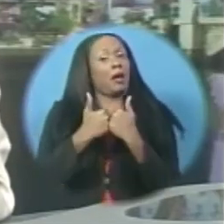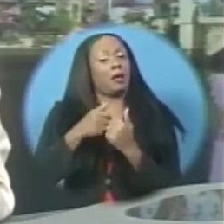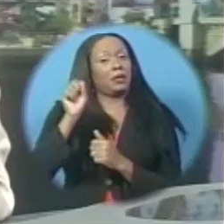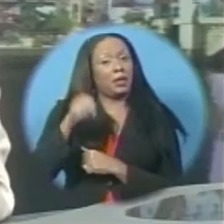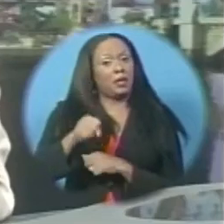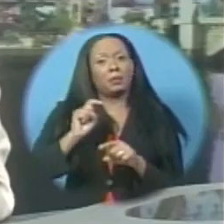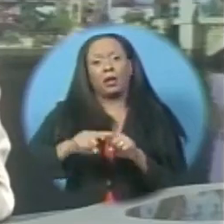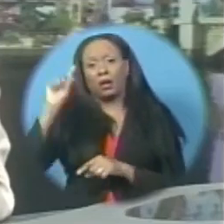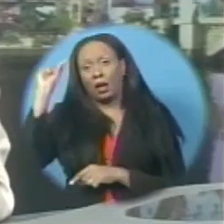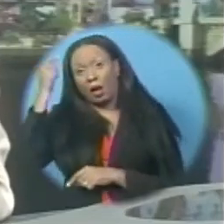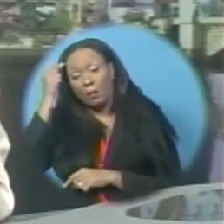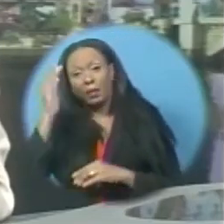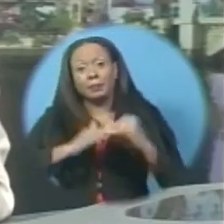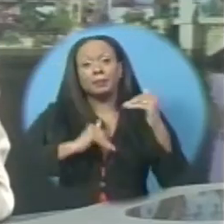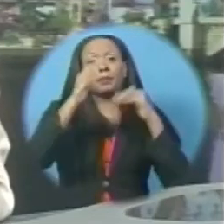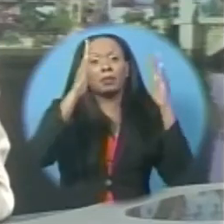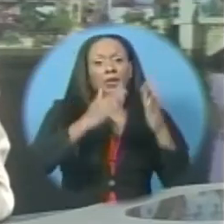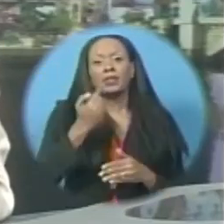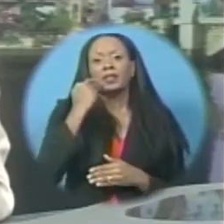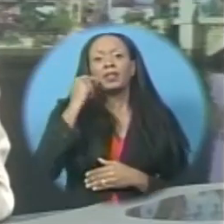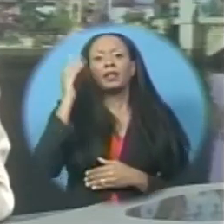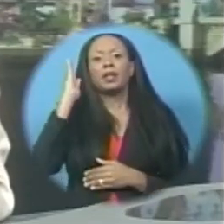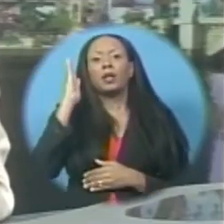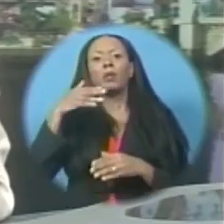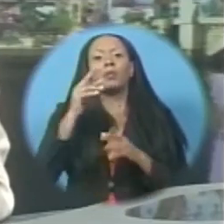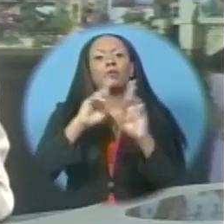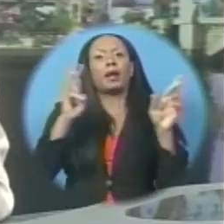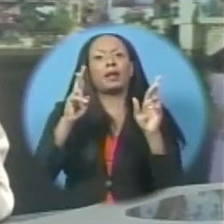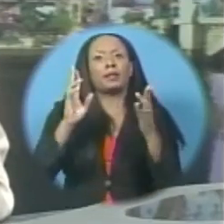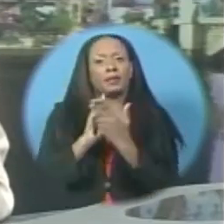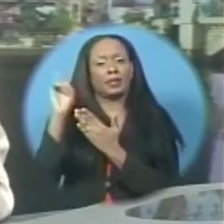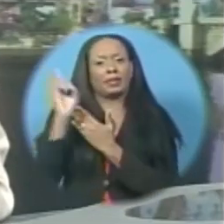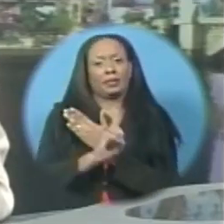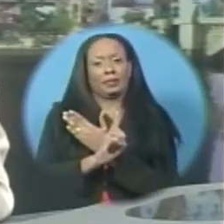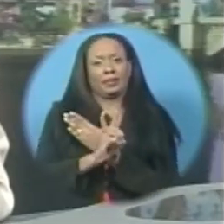are optimistic of meeting the December 2017 deadline.